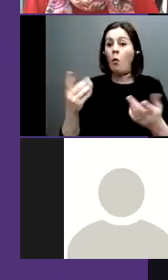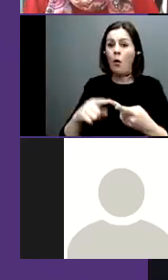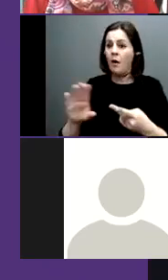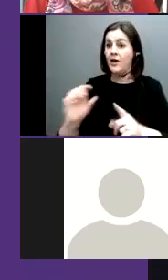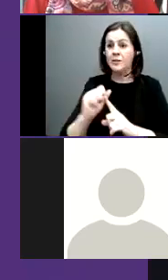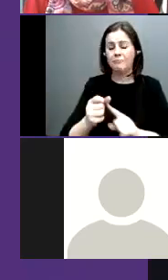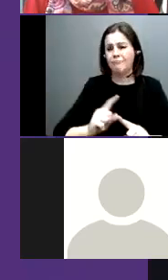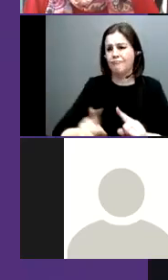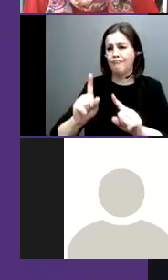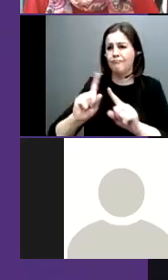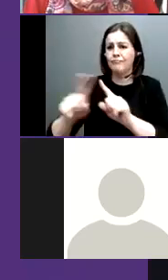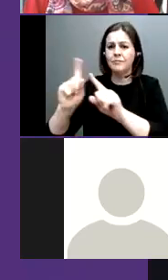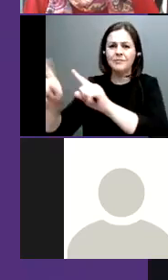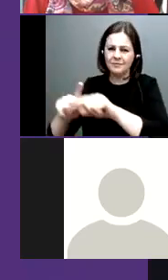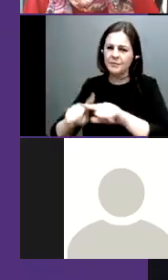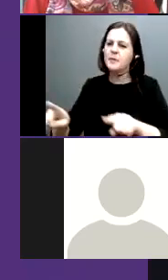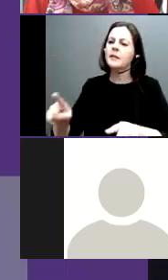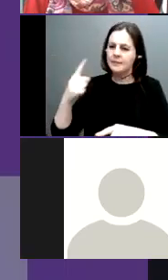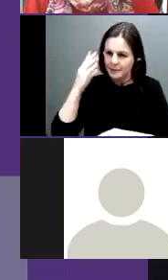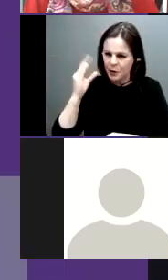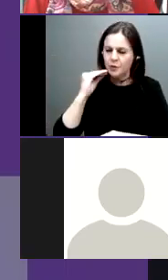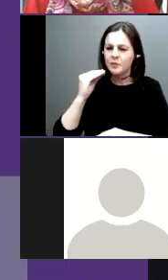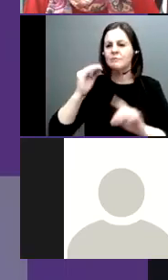Laura, can you go to the next slide, please?